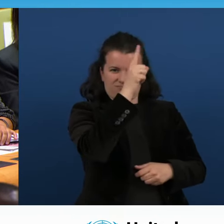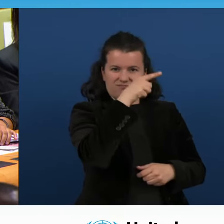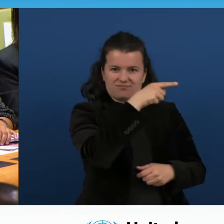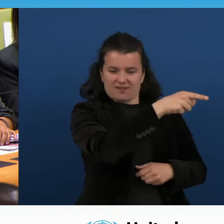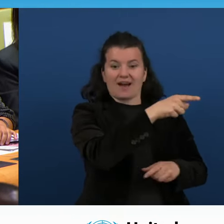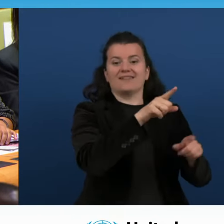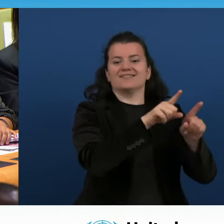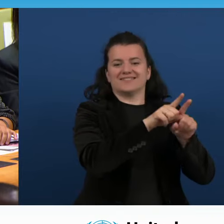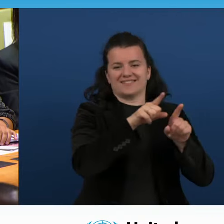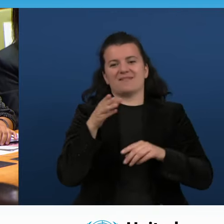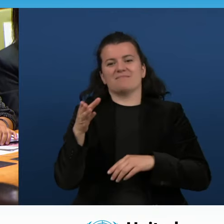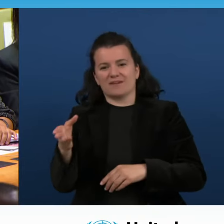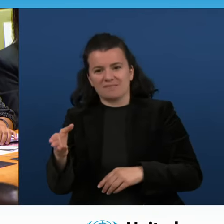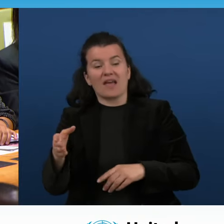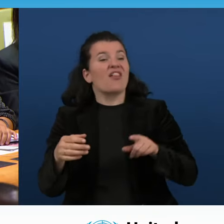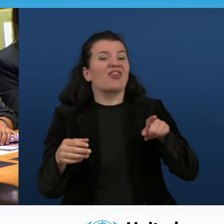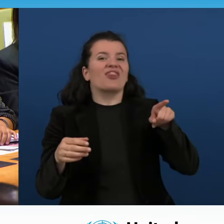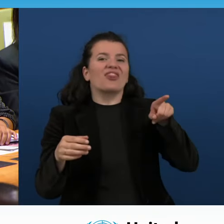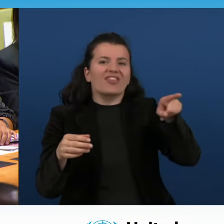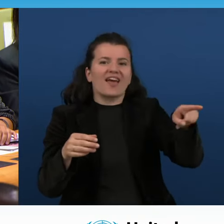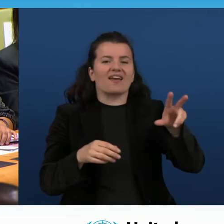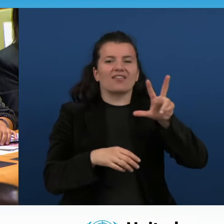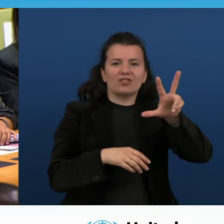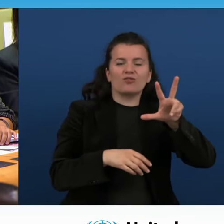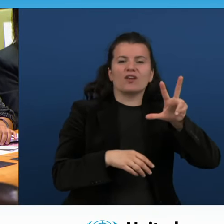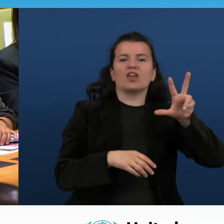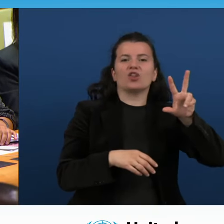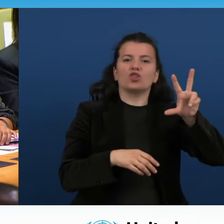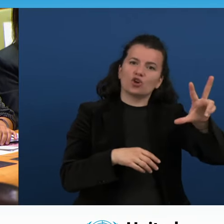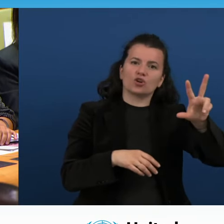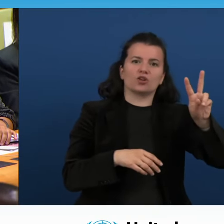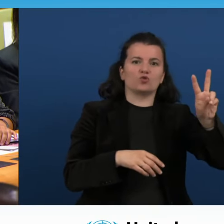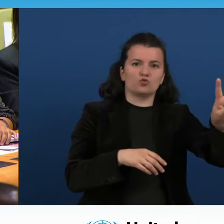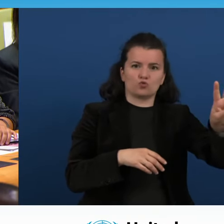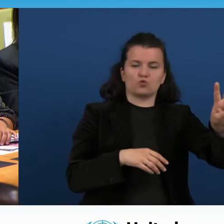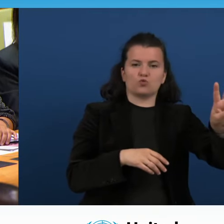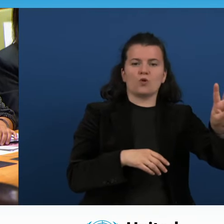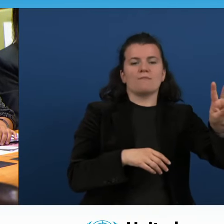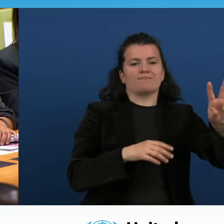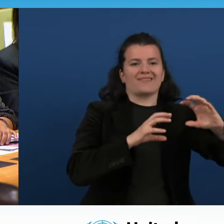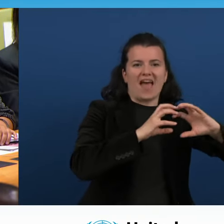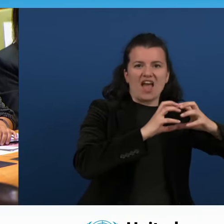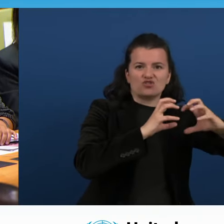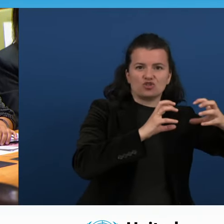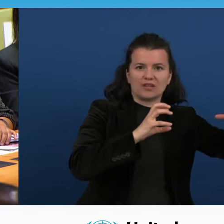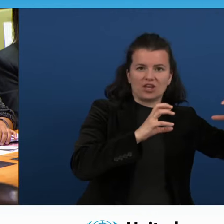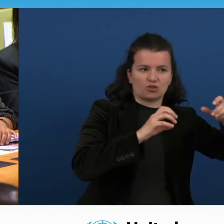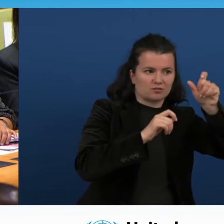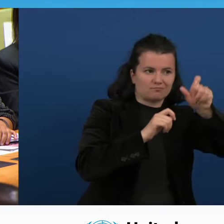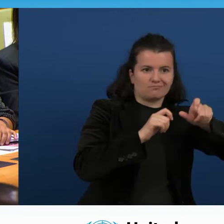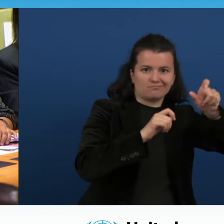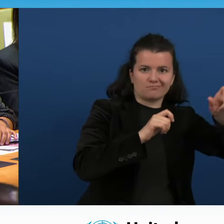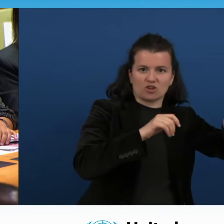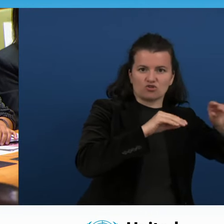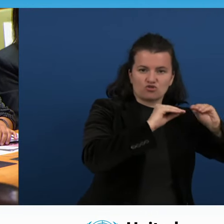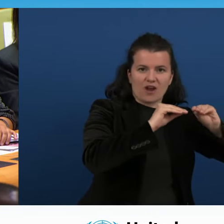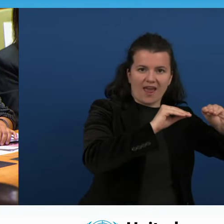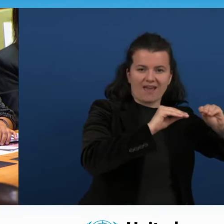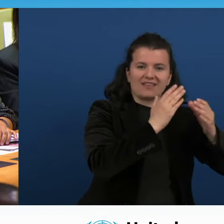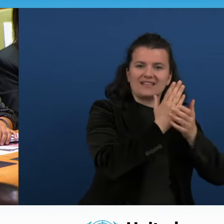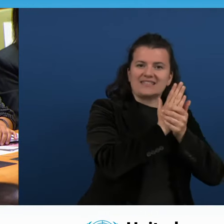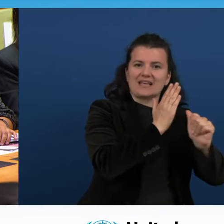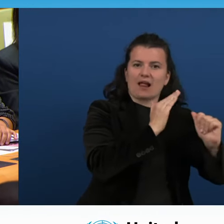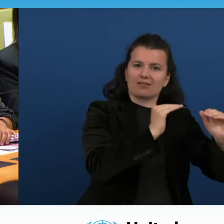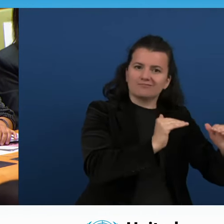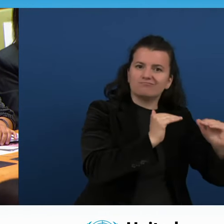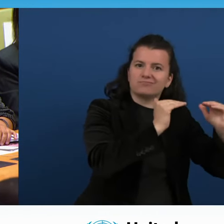trained 332 local employees, engineers, significantly improved their skills for a better future.